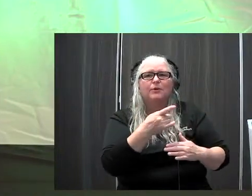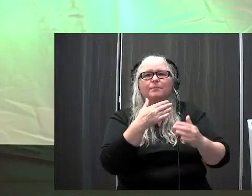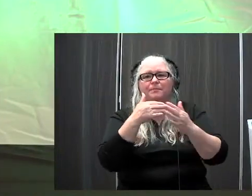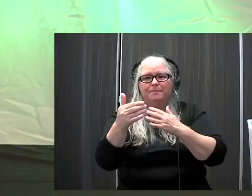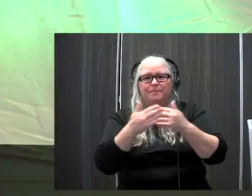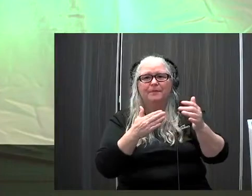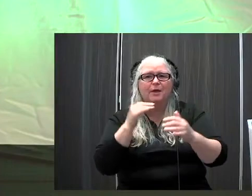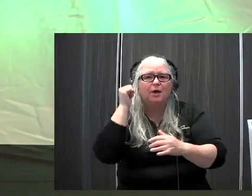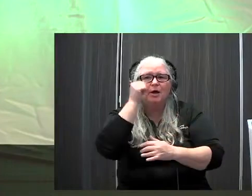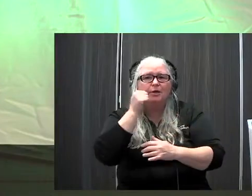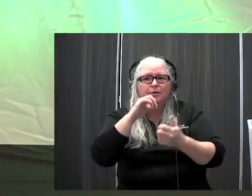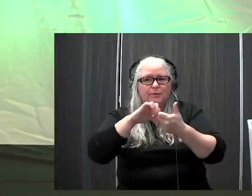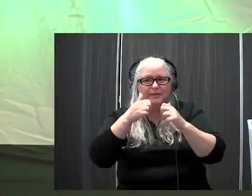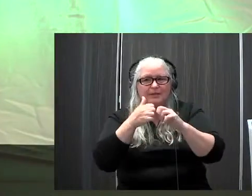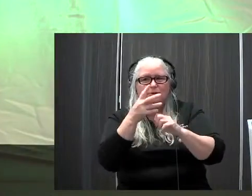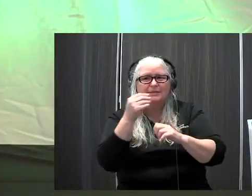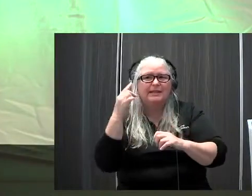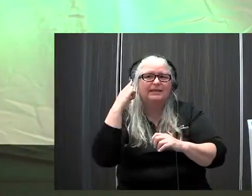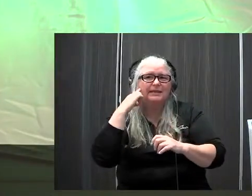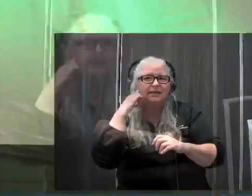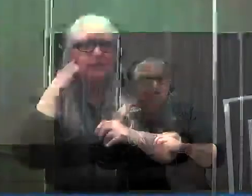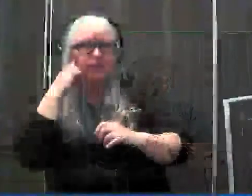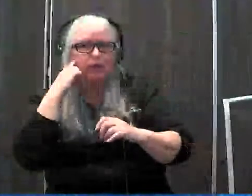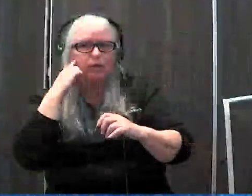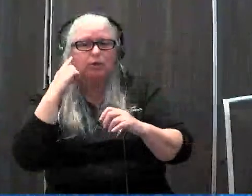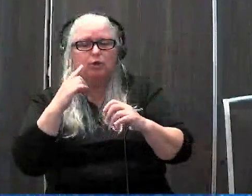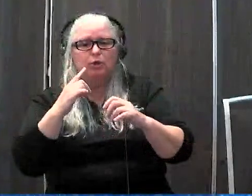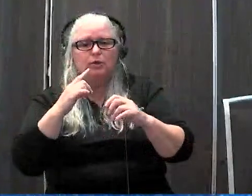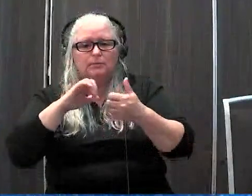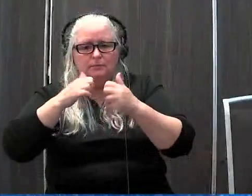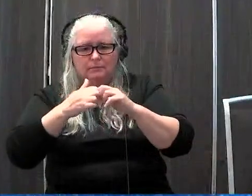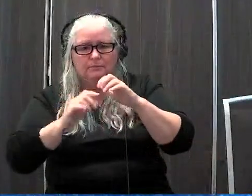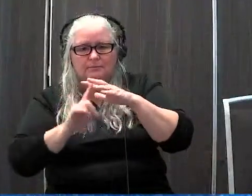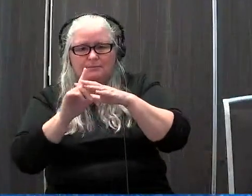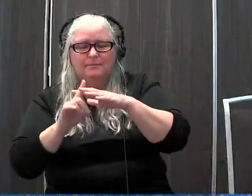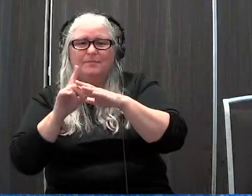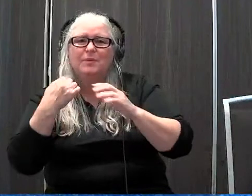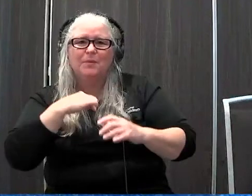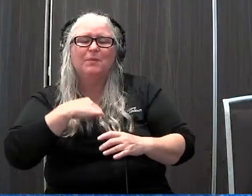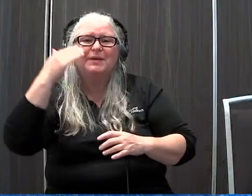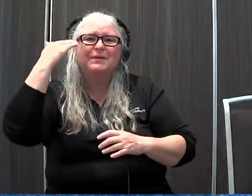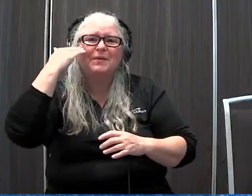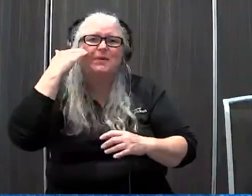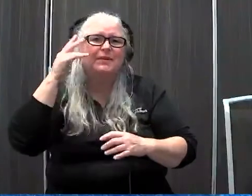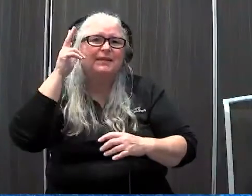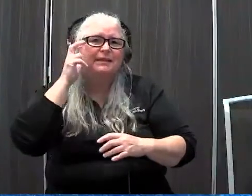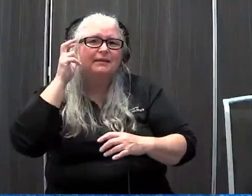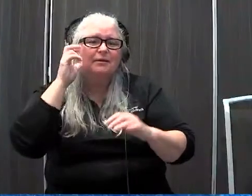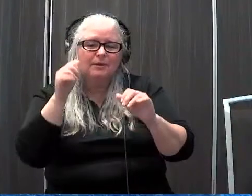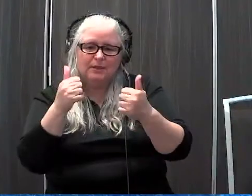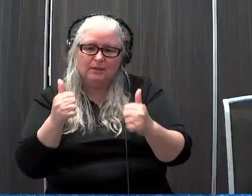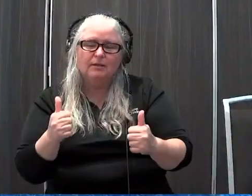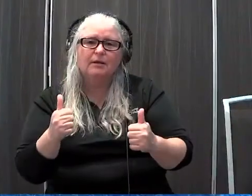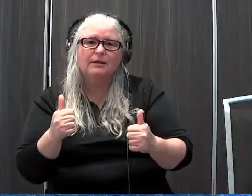issues and ear abnormalities. We know that hearing loss is almost universal or hearing loss